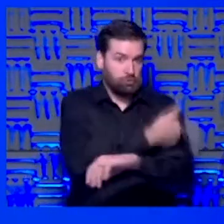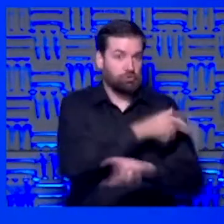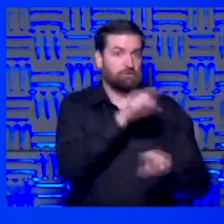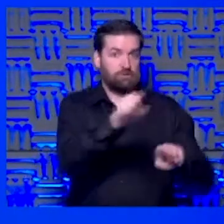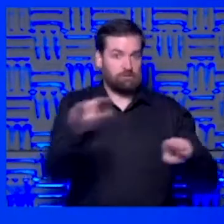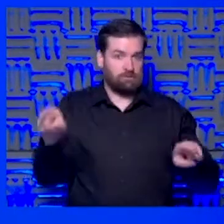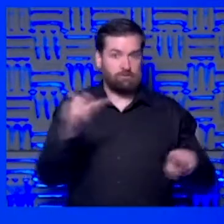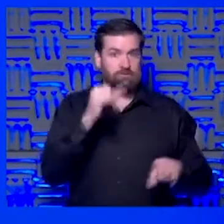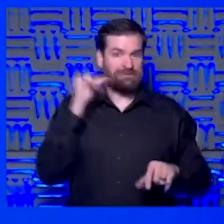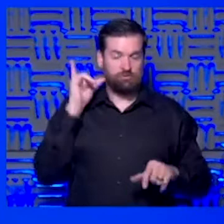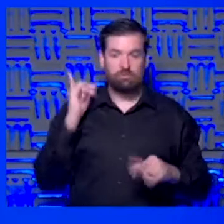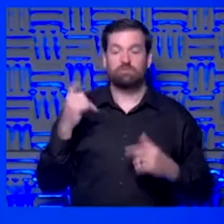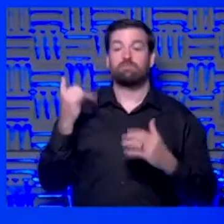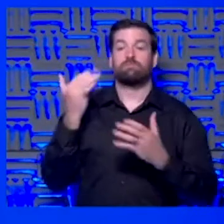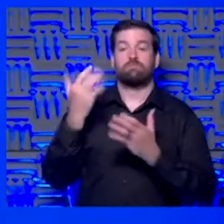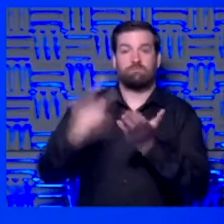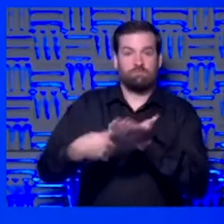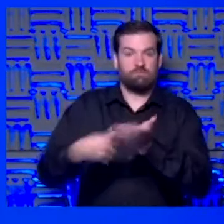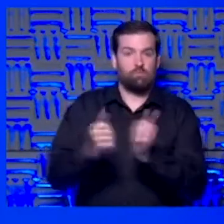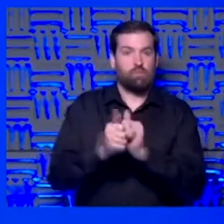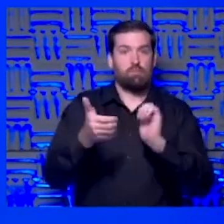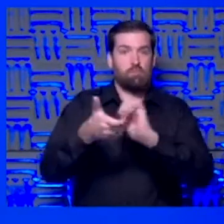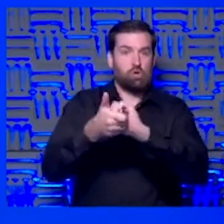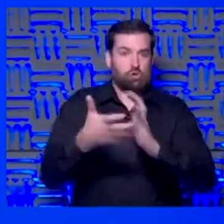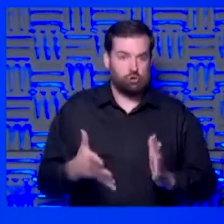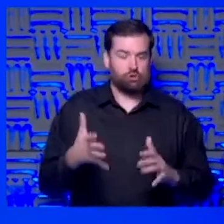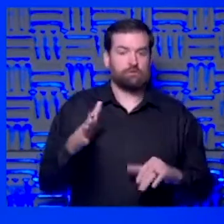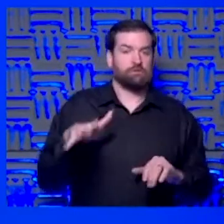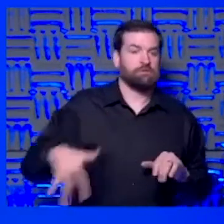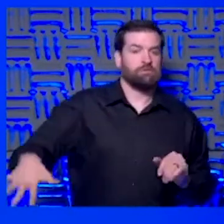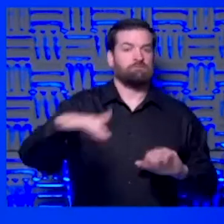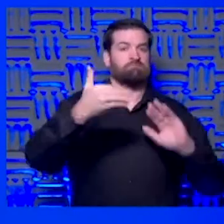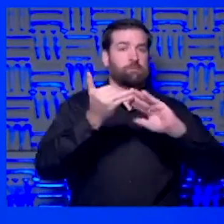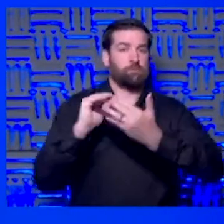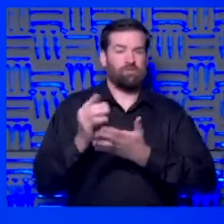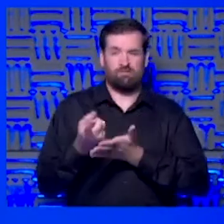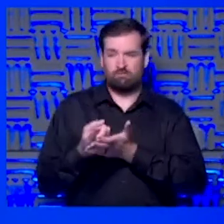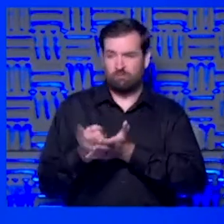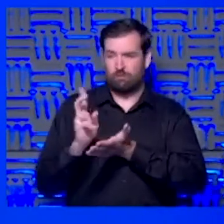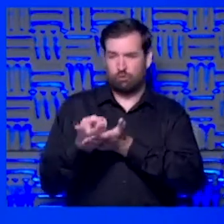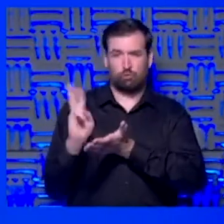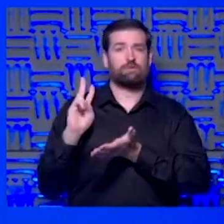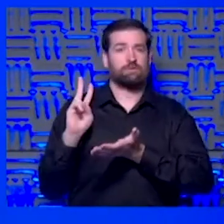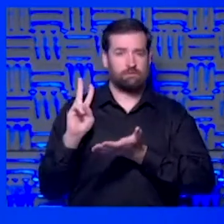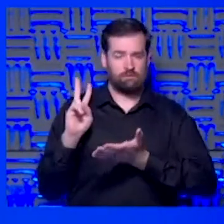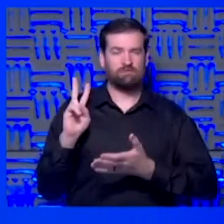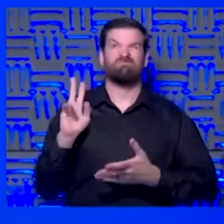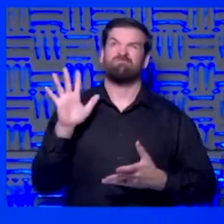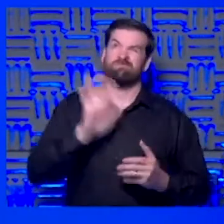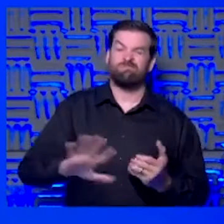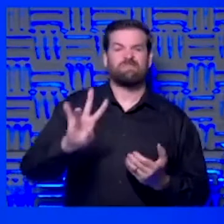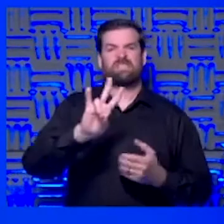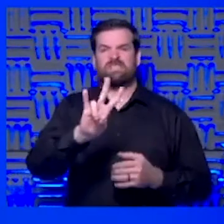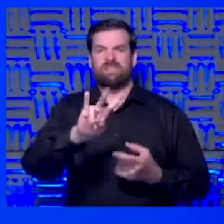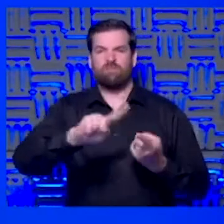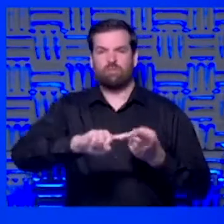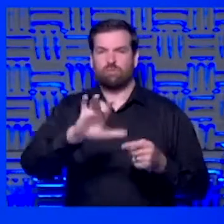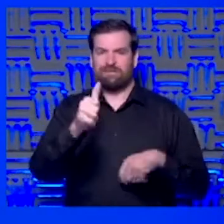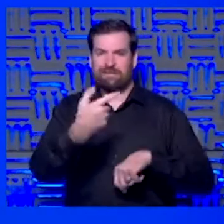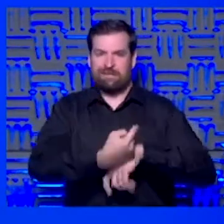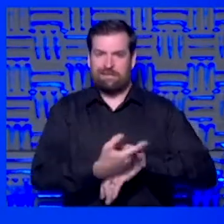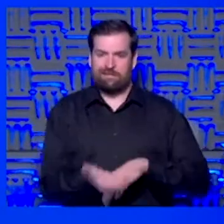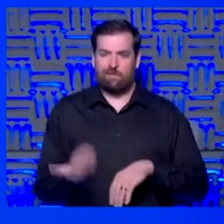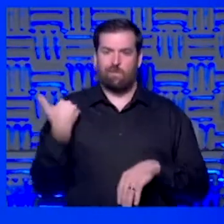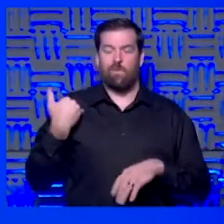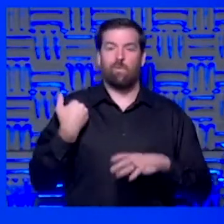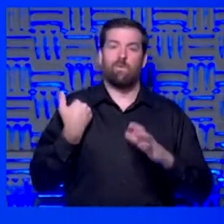with some of our partners around the community, about a week or two ago, I guess, more like 7 to 10 days ago, we probably hit our